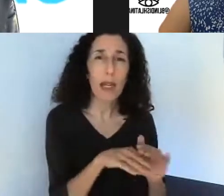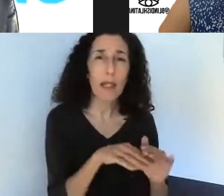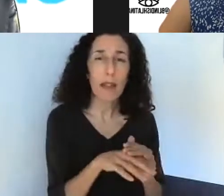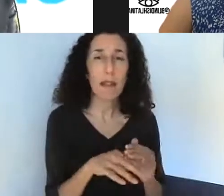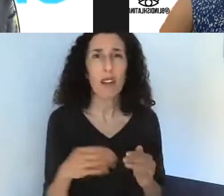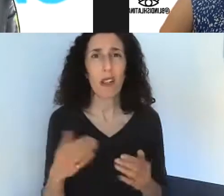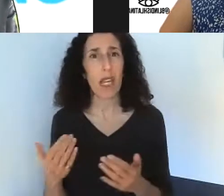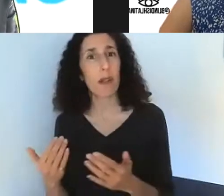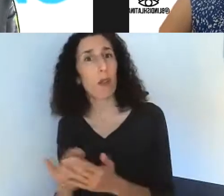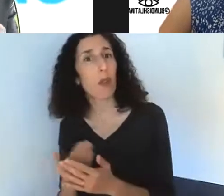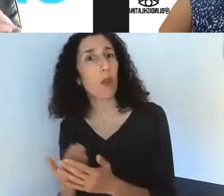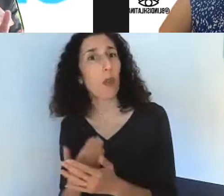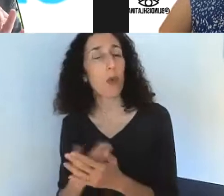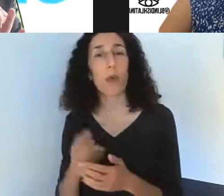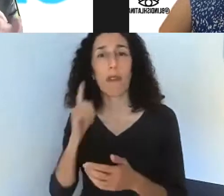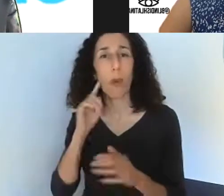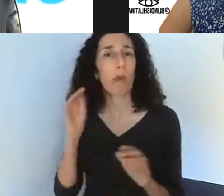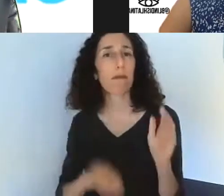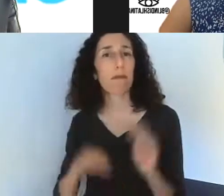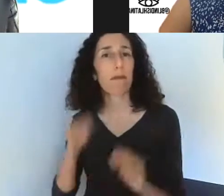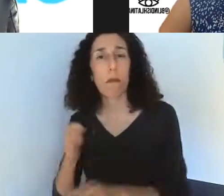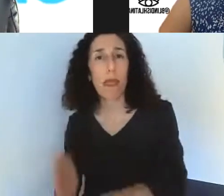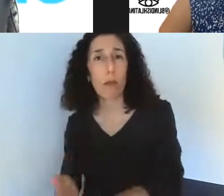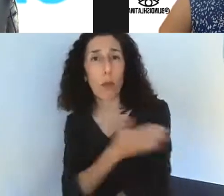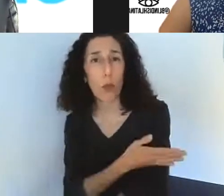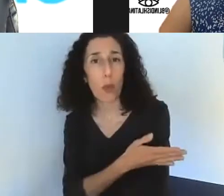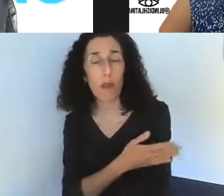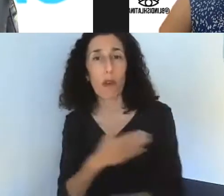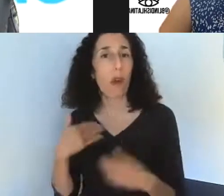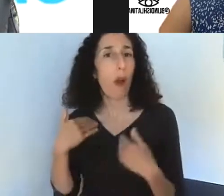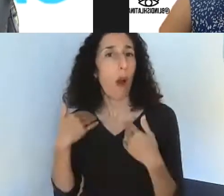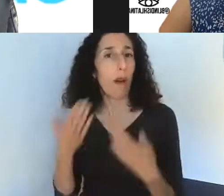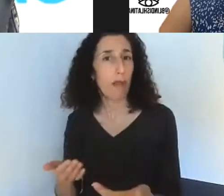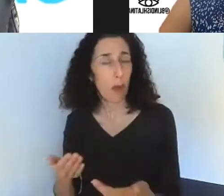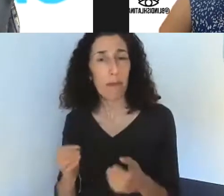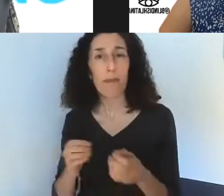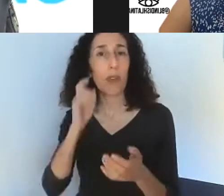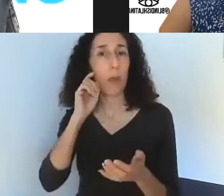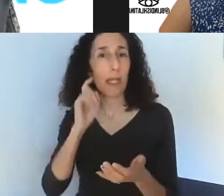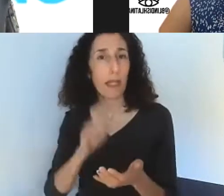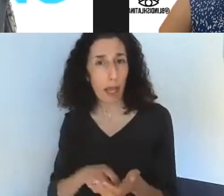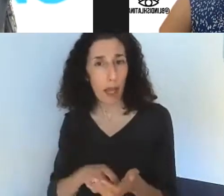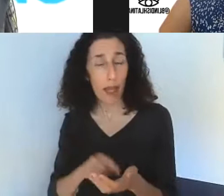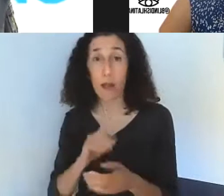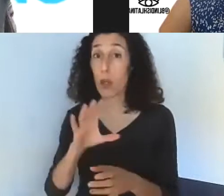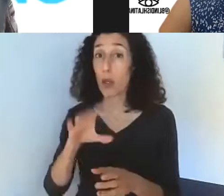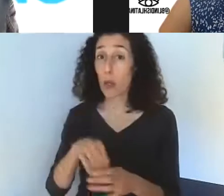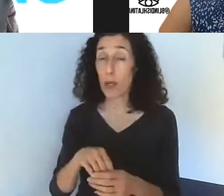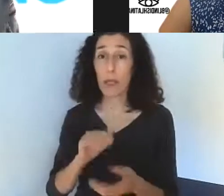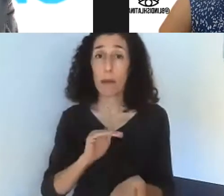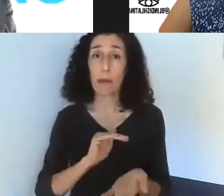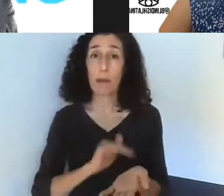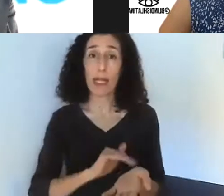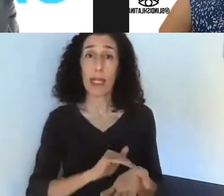last 50 years, we have seen growth in the way medicine is able to heal people